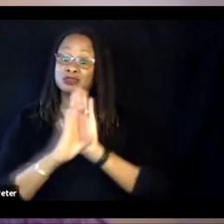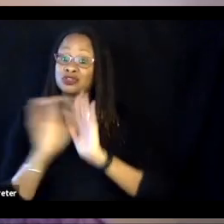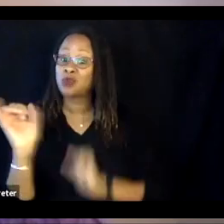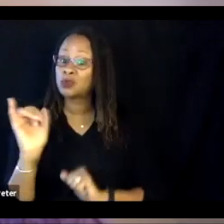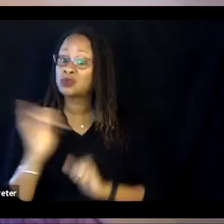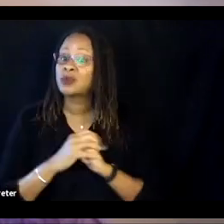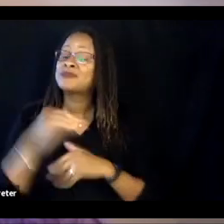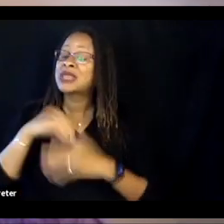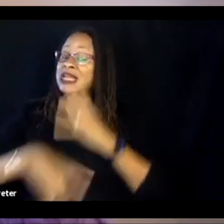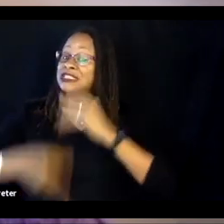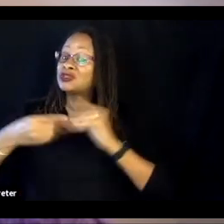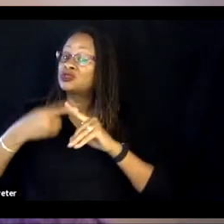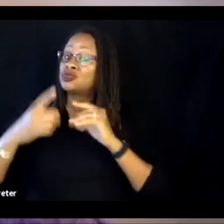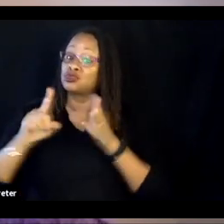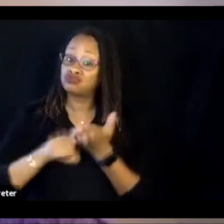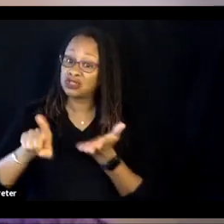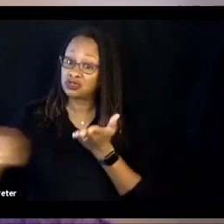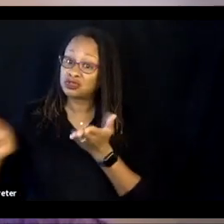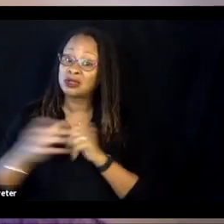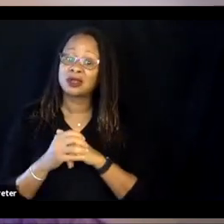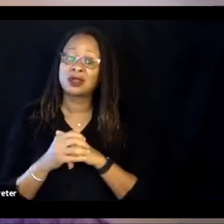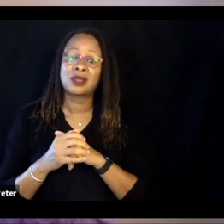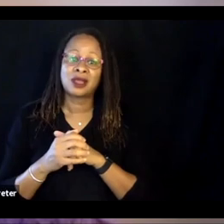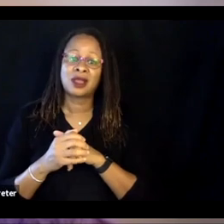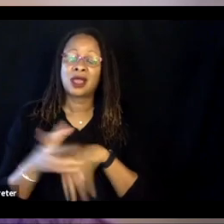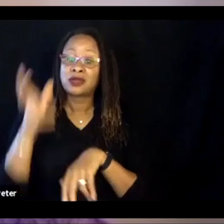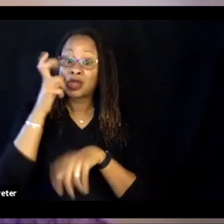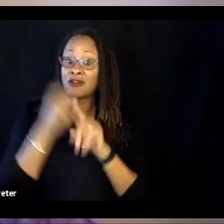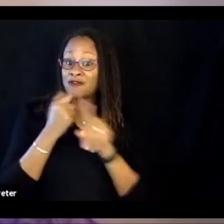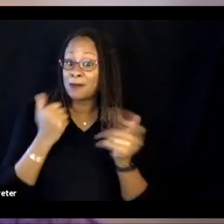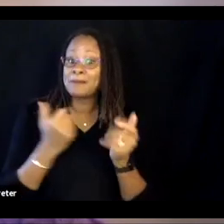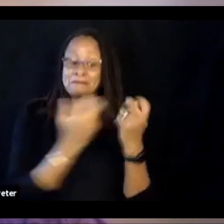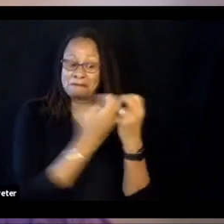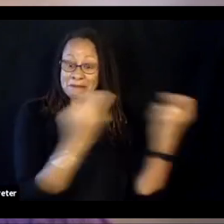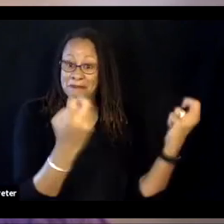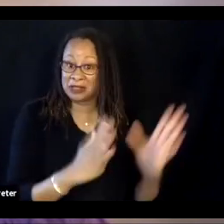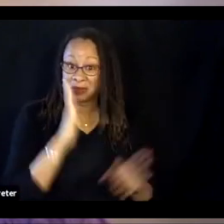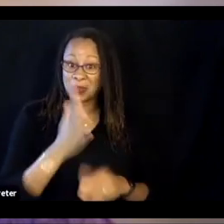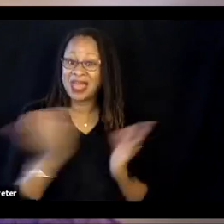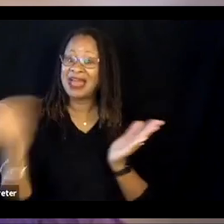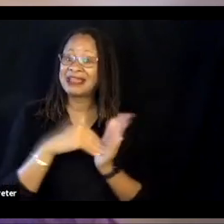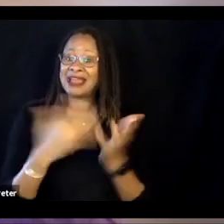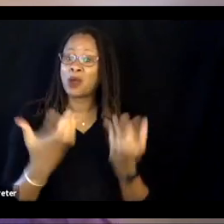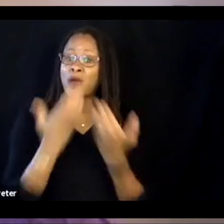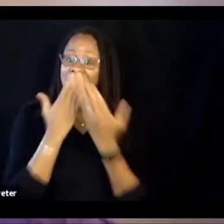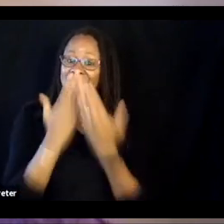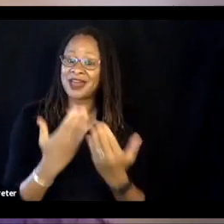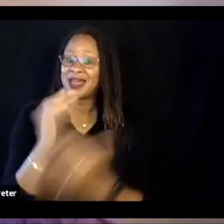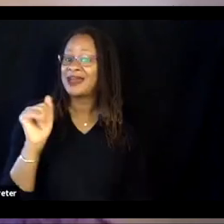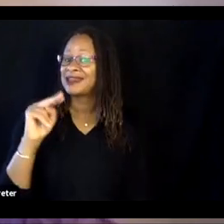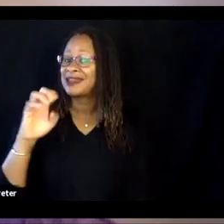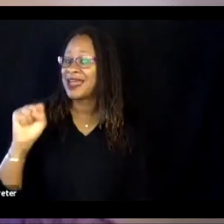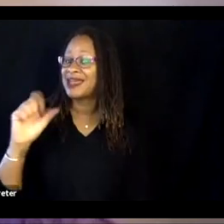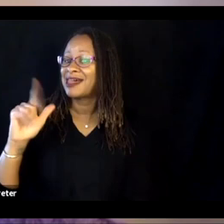In addition to the research, right, you'll be hearing from these panelists. And again, I wanted to thank Ken Lyon